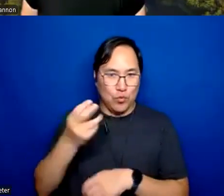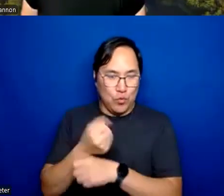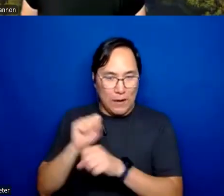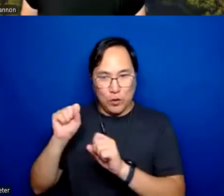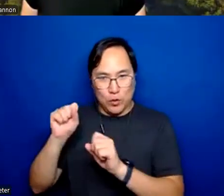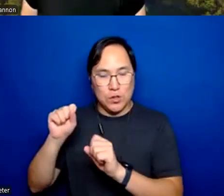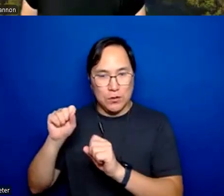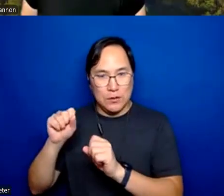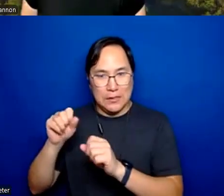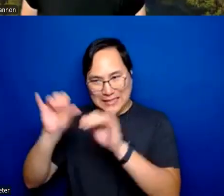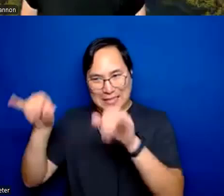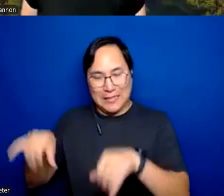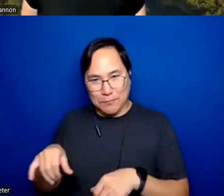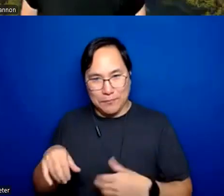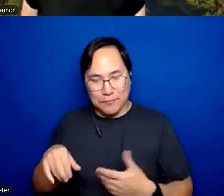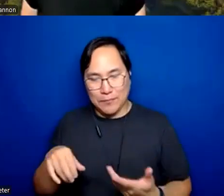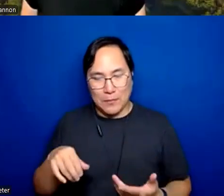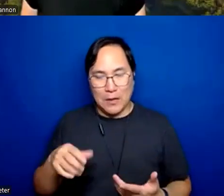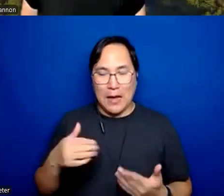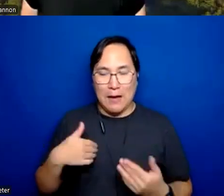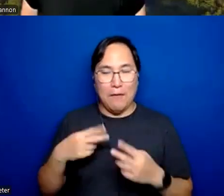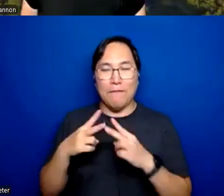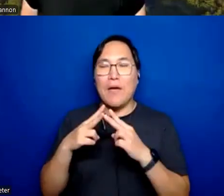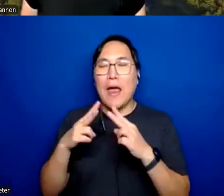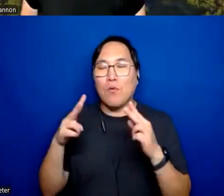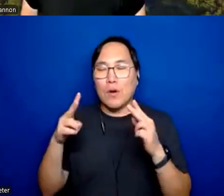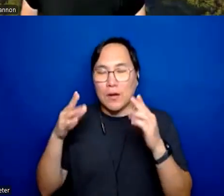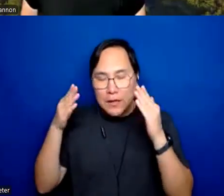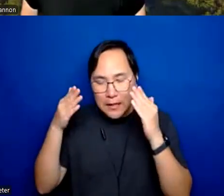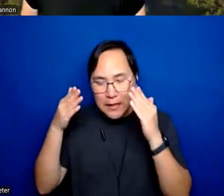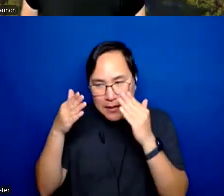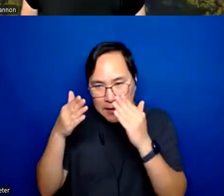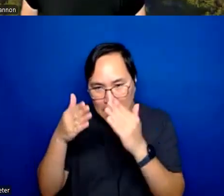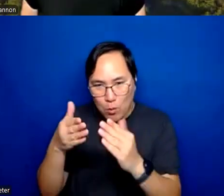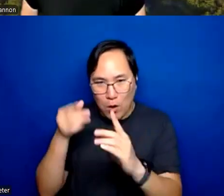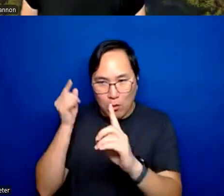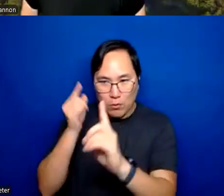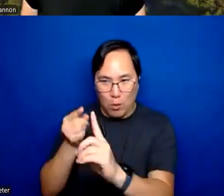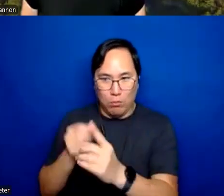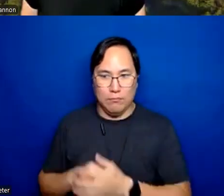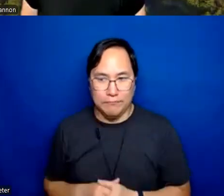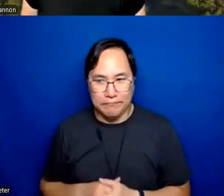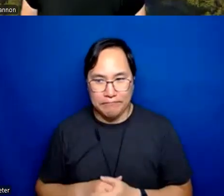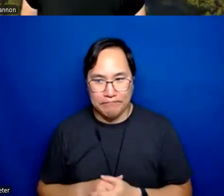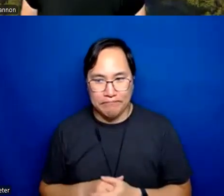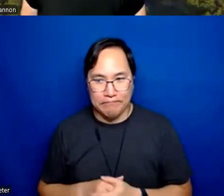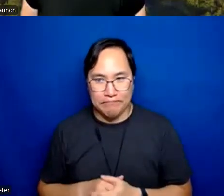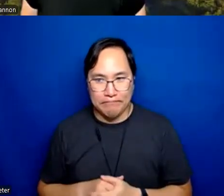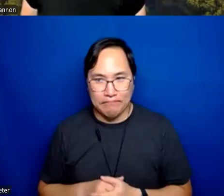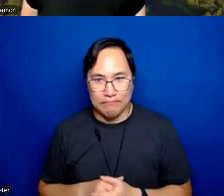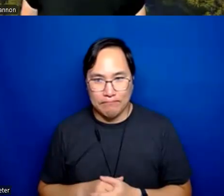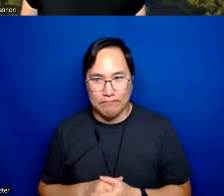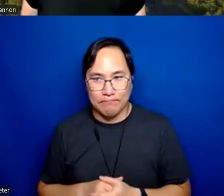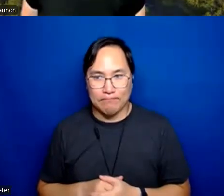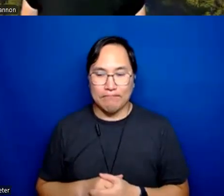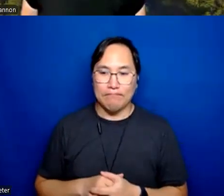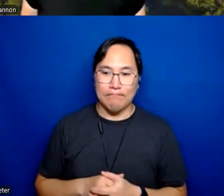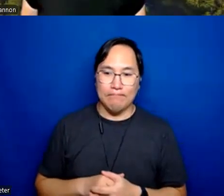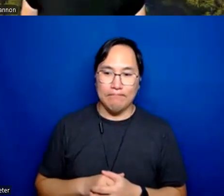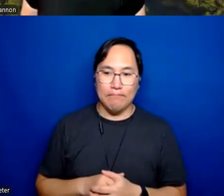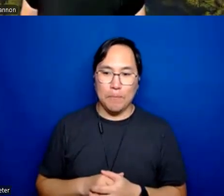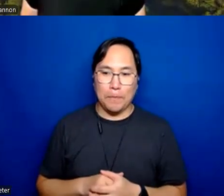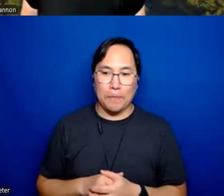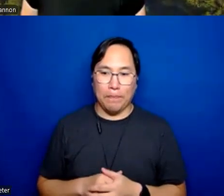a fairly narrowed focus, narrowed mission, and where we are